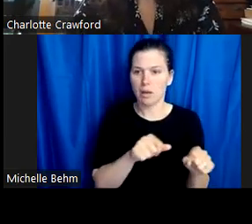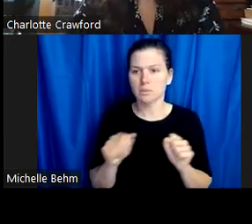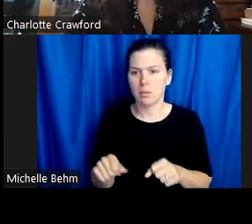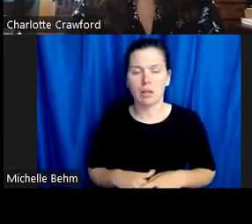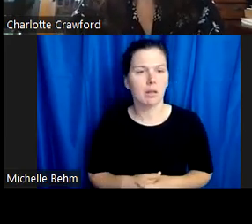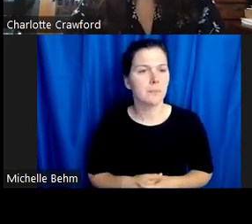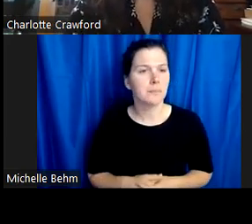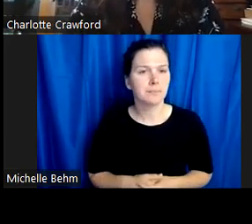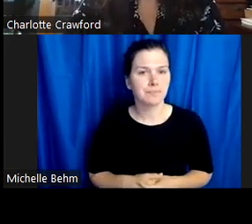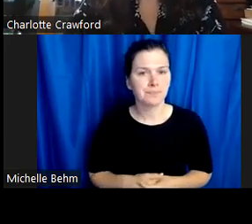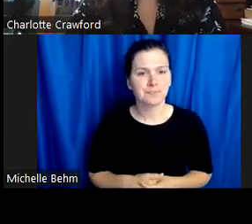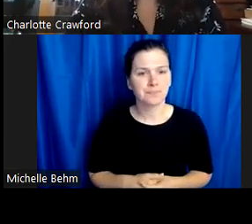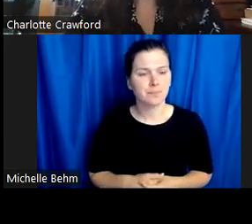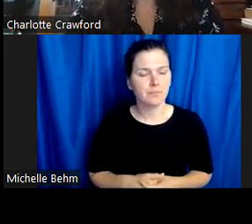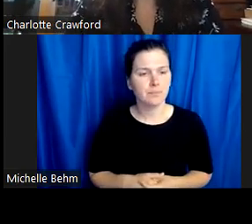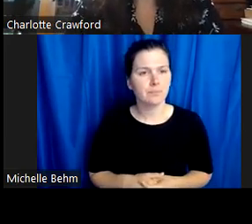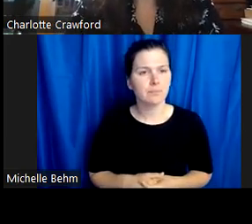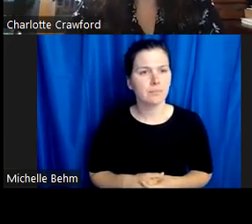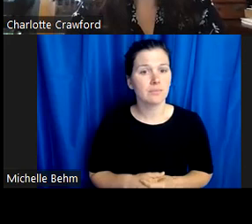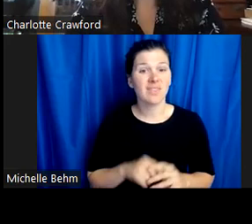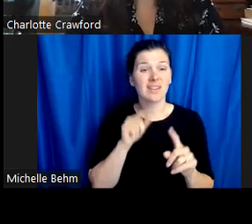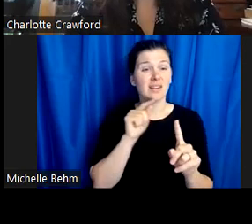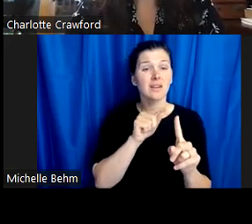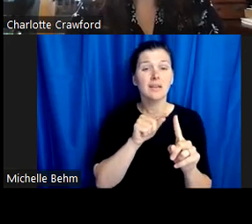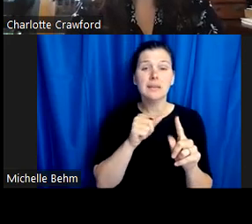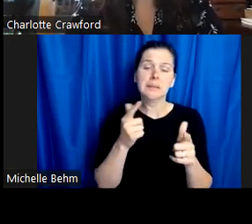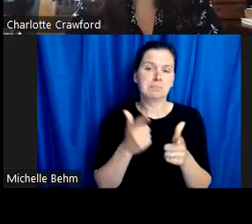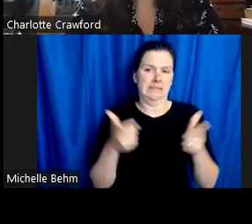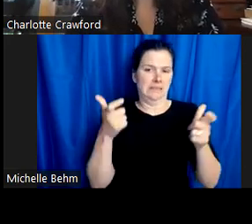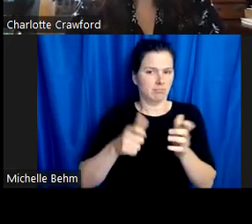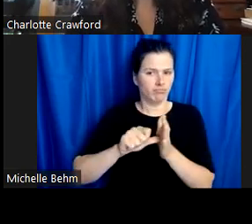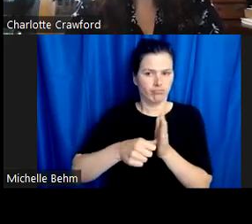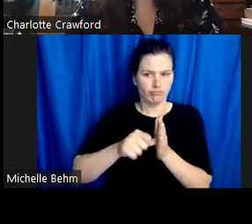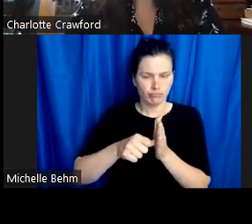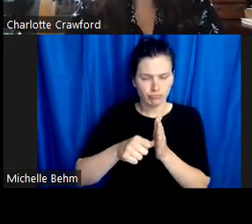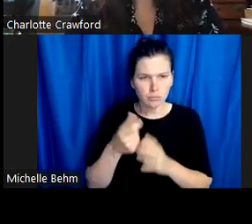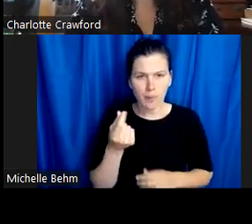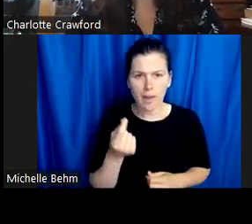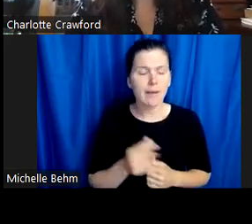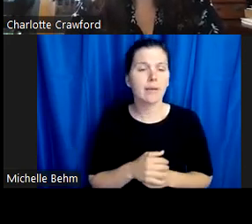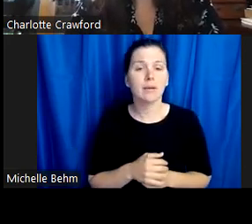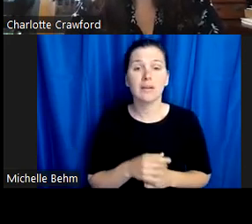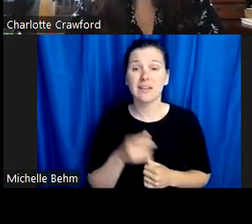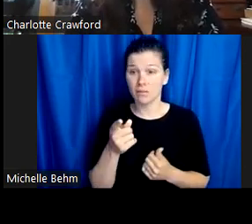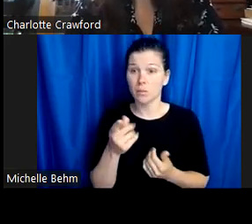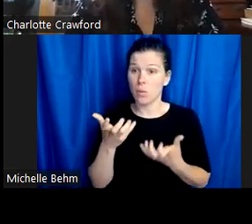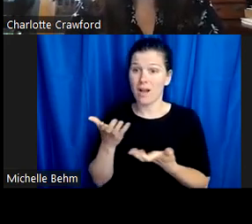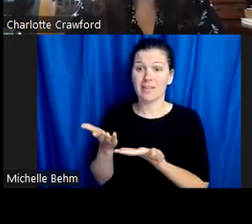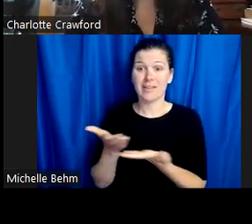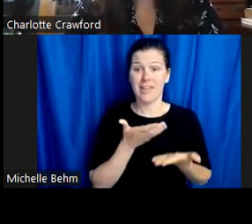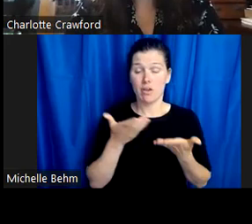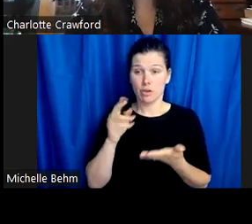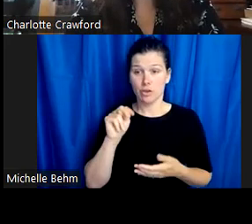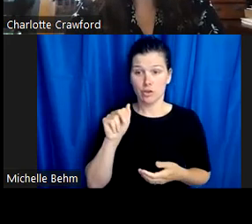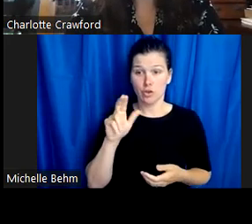Here is the biggest thing I like to really stress. If you're going to carry Narcan, you need